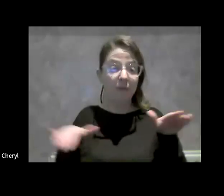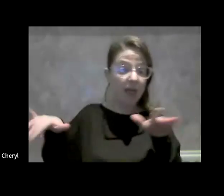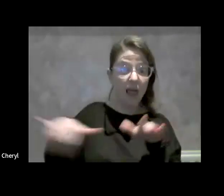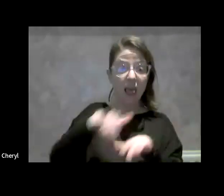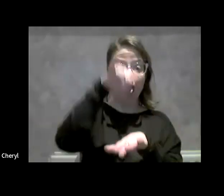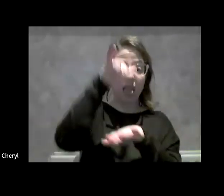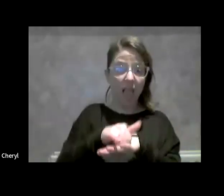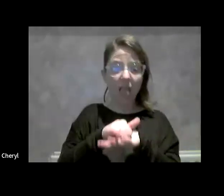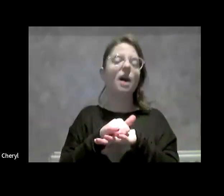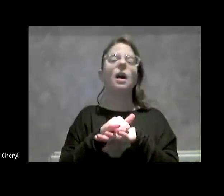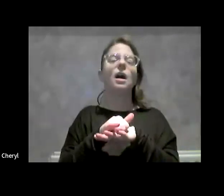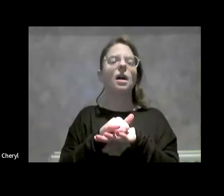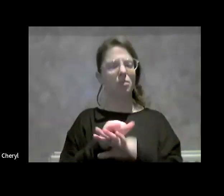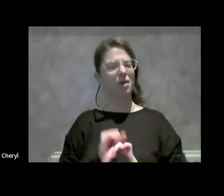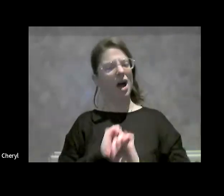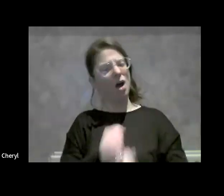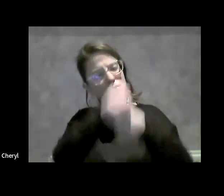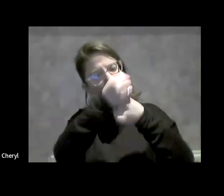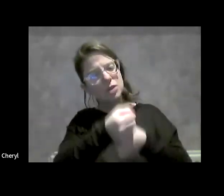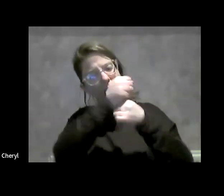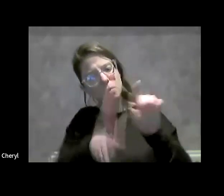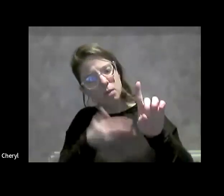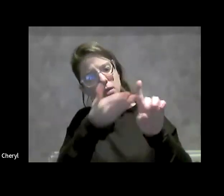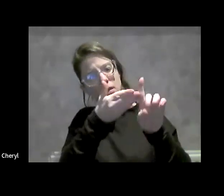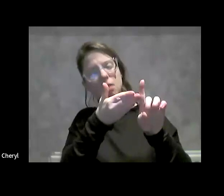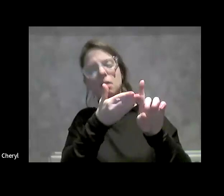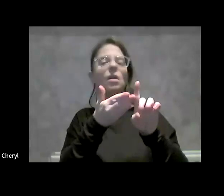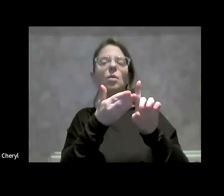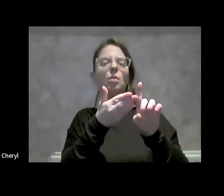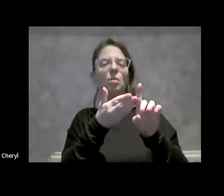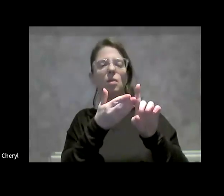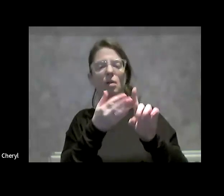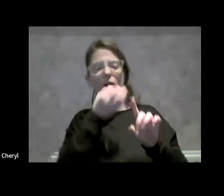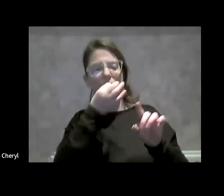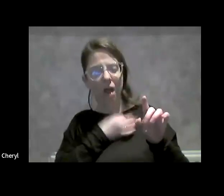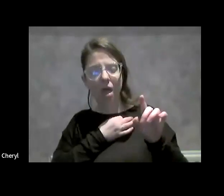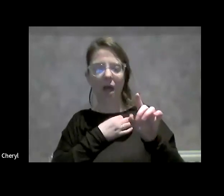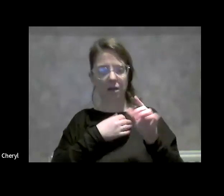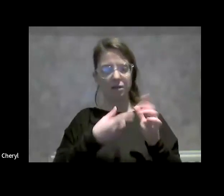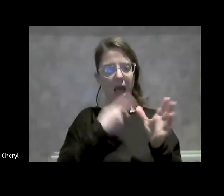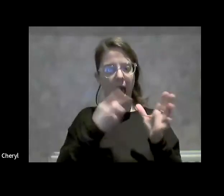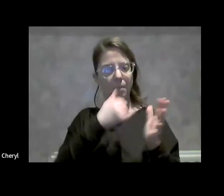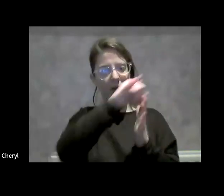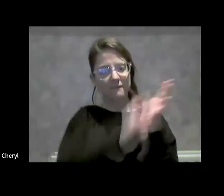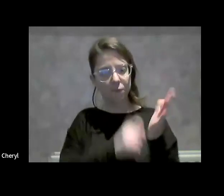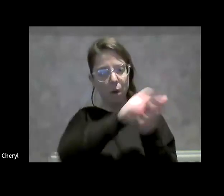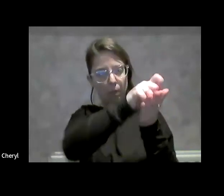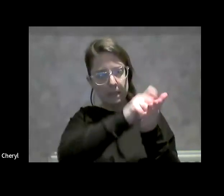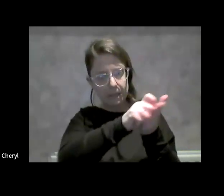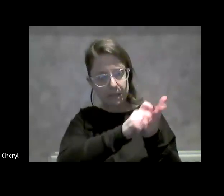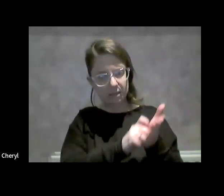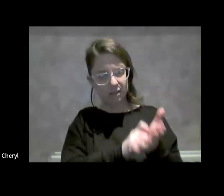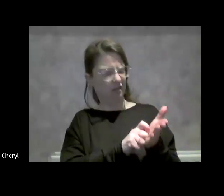a stirrup. We have our own chapel to go to. We cannot be measured by the length of an an application form made from pixels that